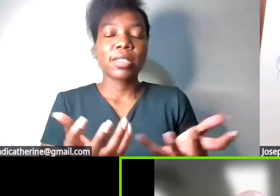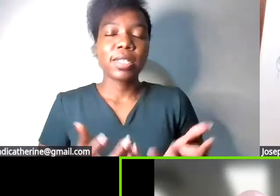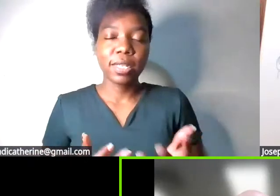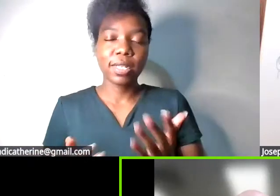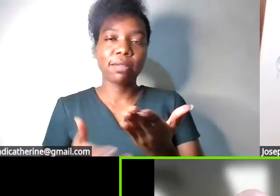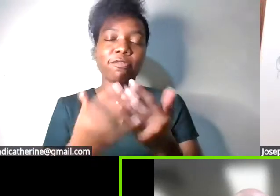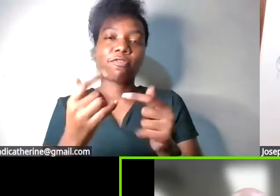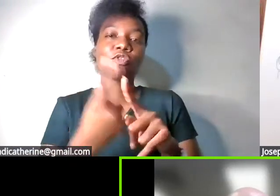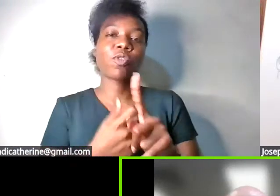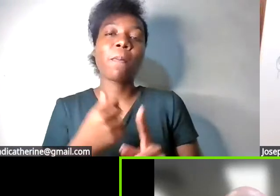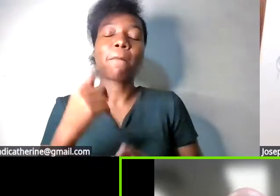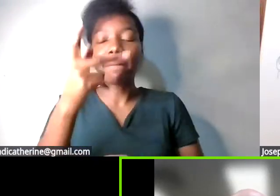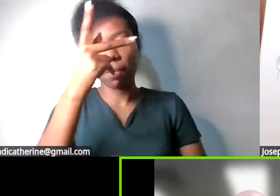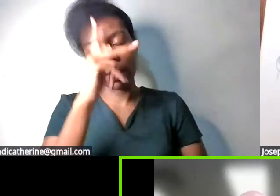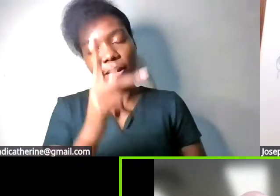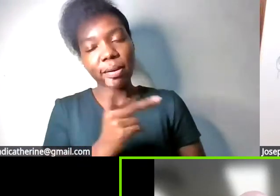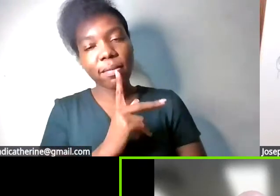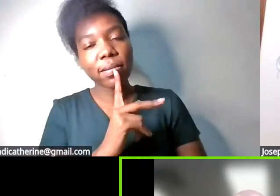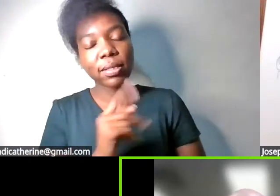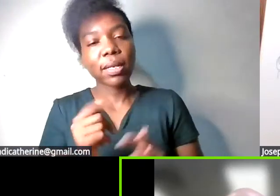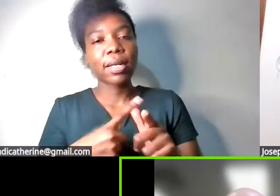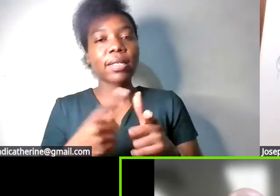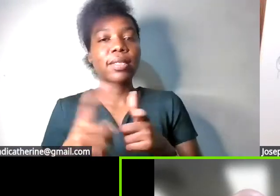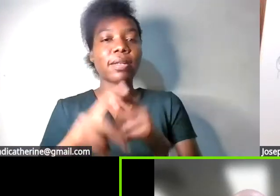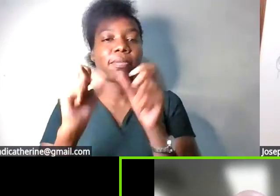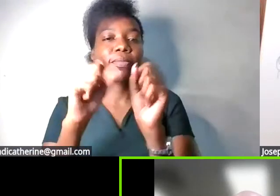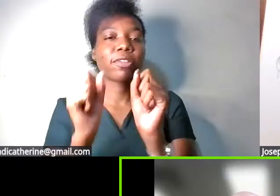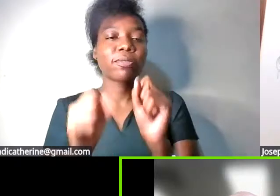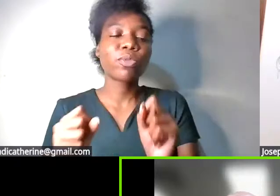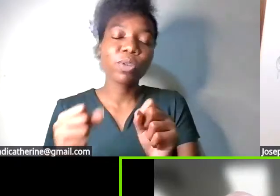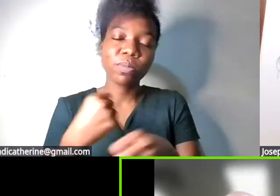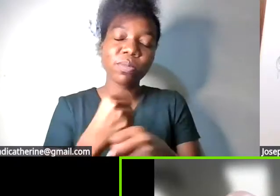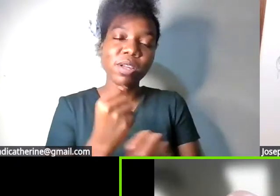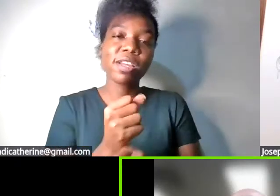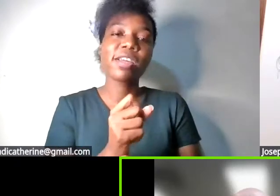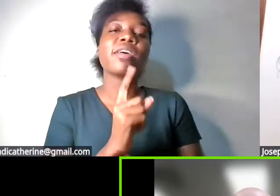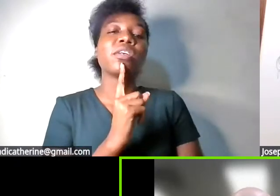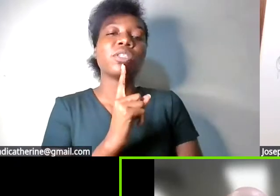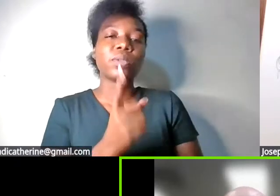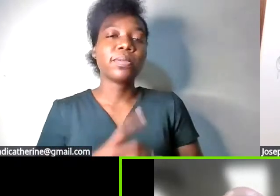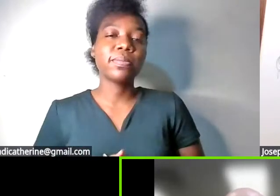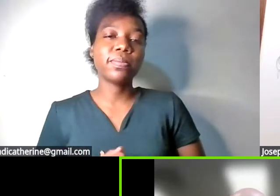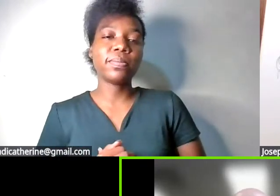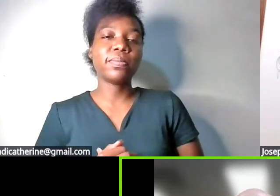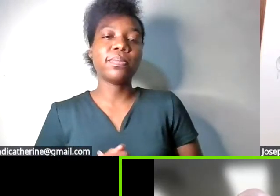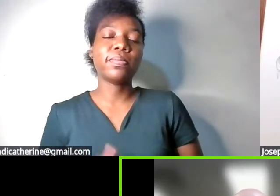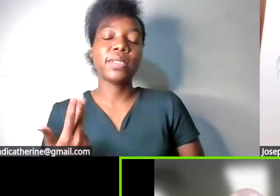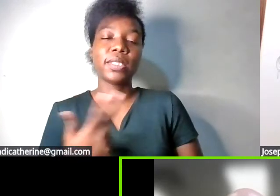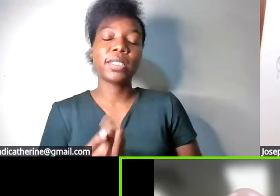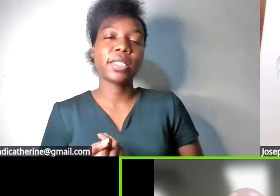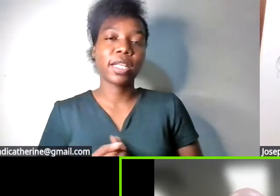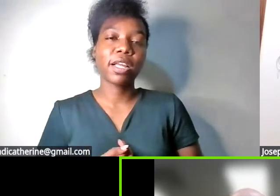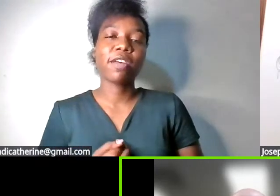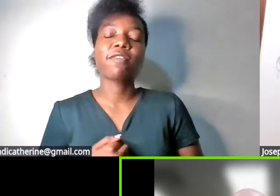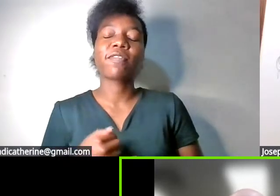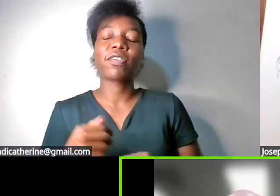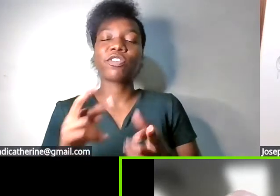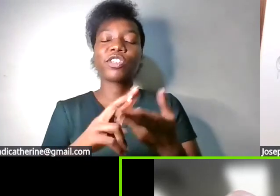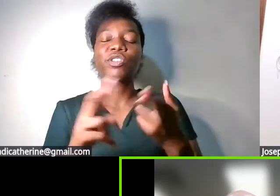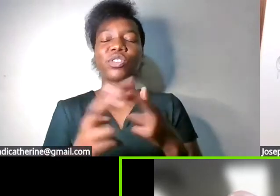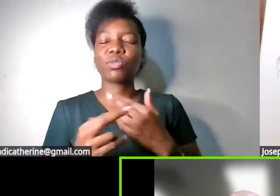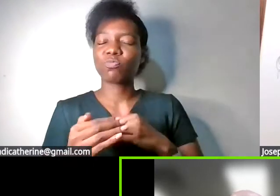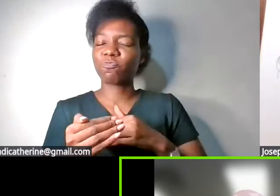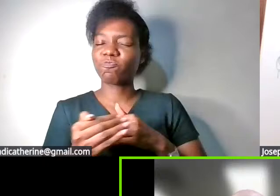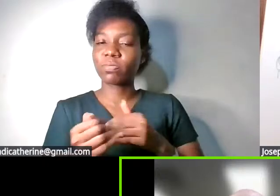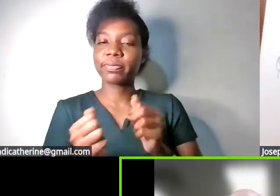So as I can assure you, if your students are here, we'll be having a very close relationship with the parent because we need your